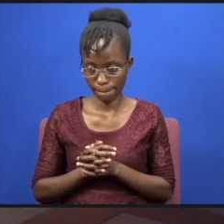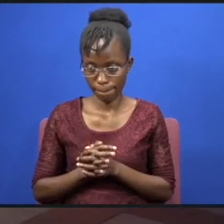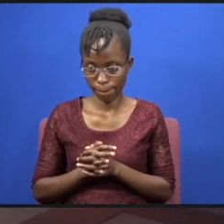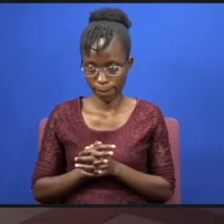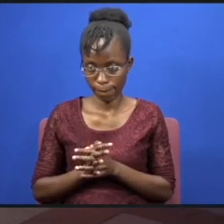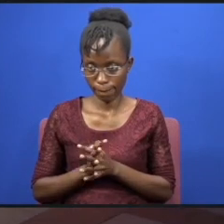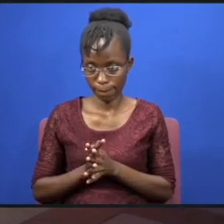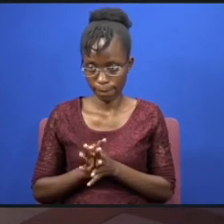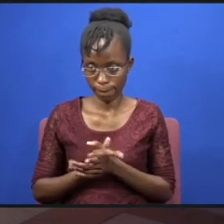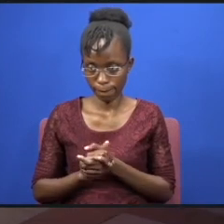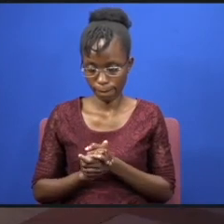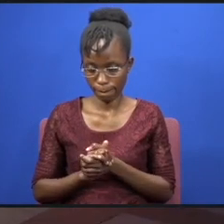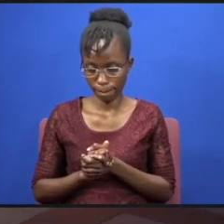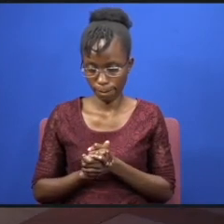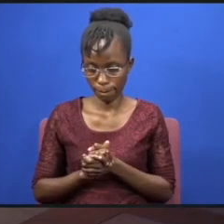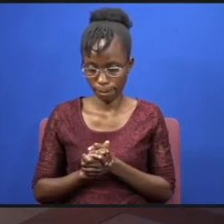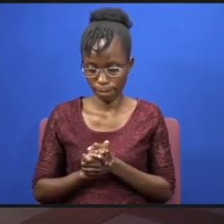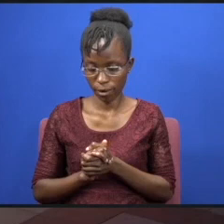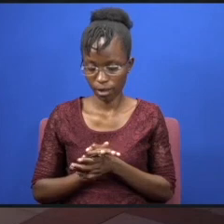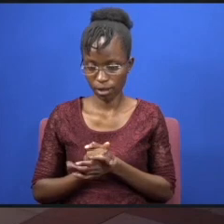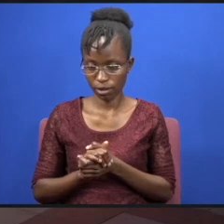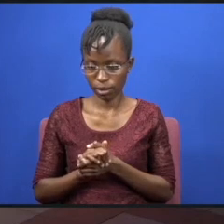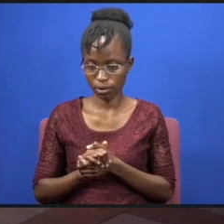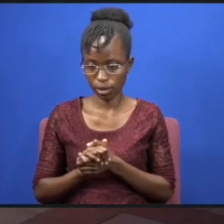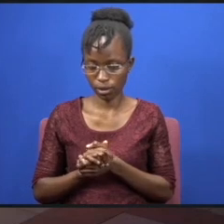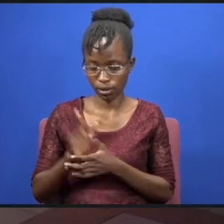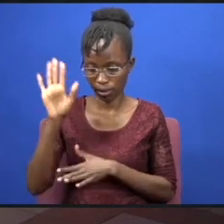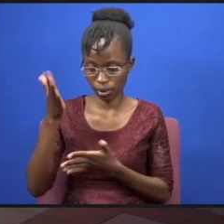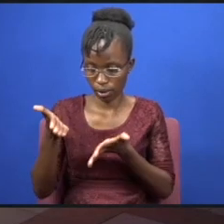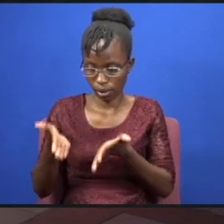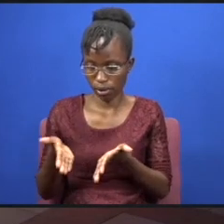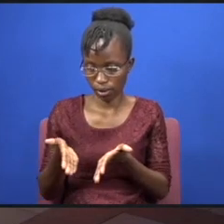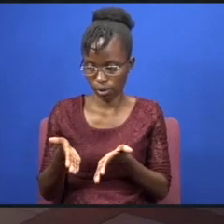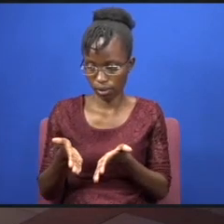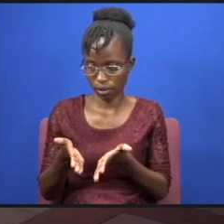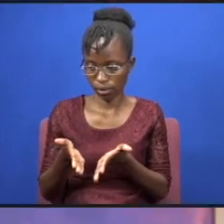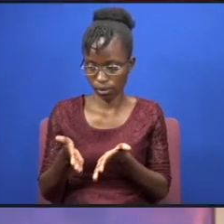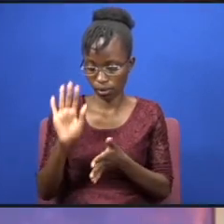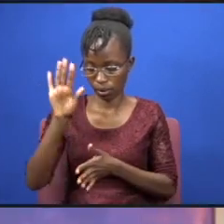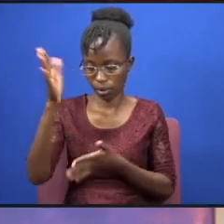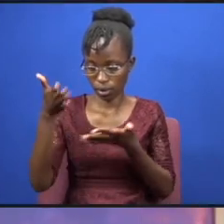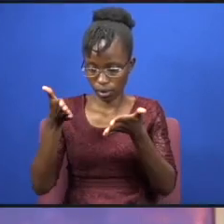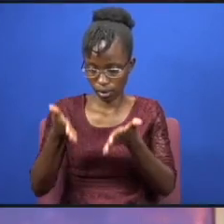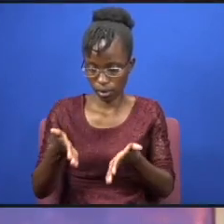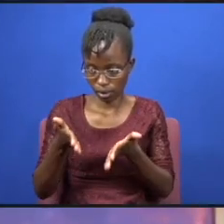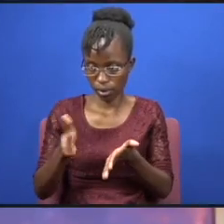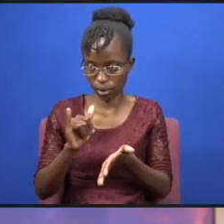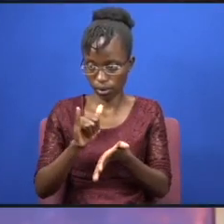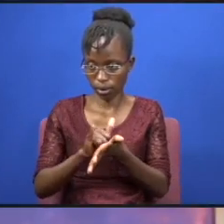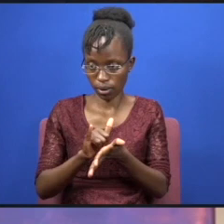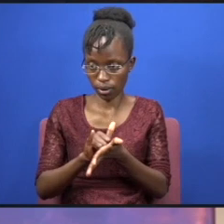think. For you are here, not by chance. You are here that I may use